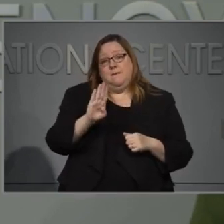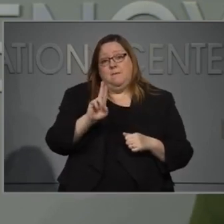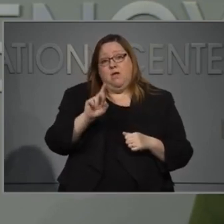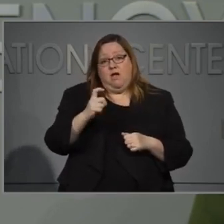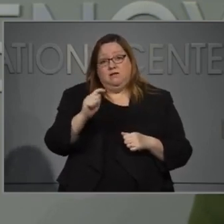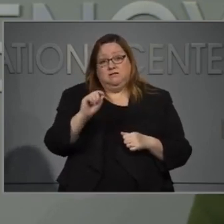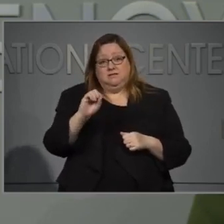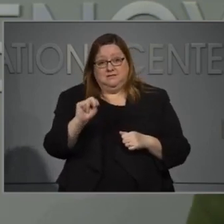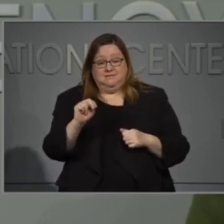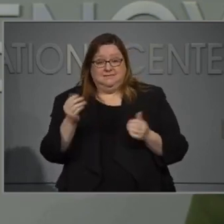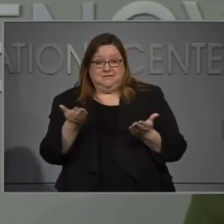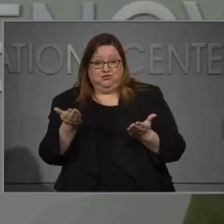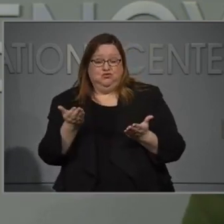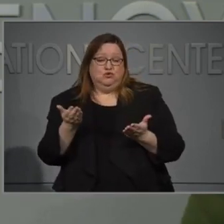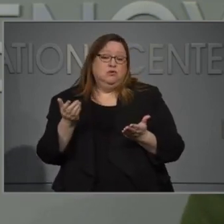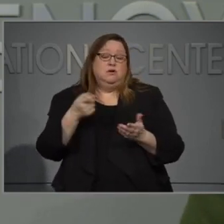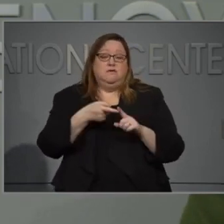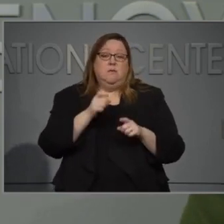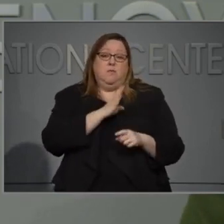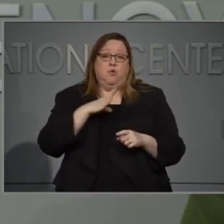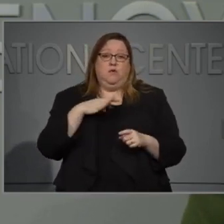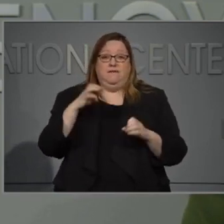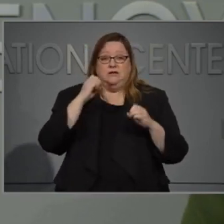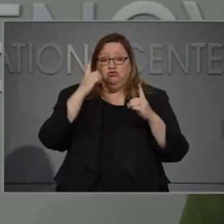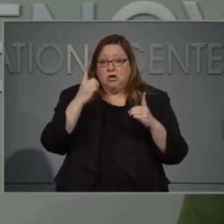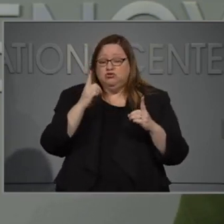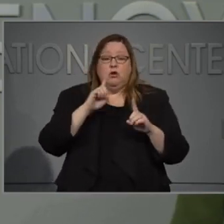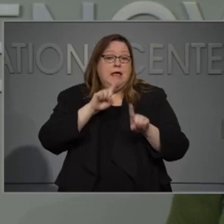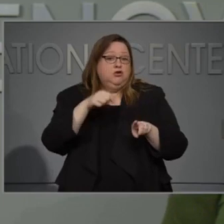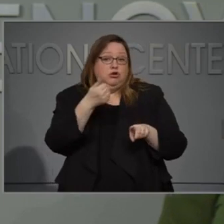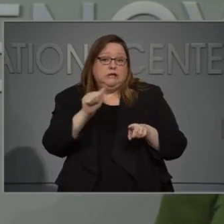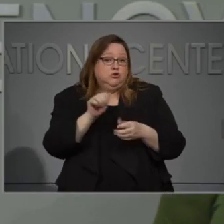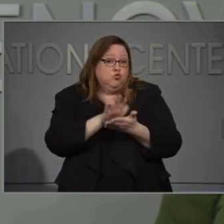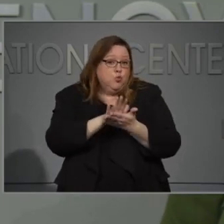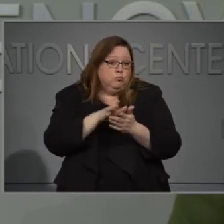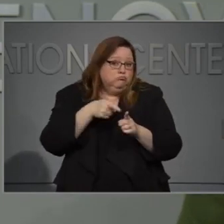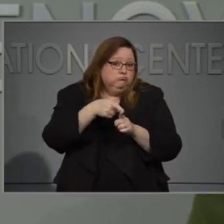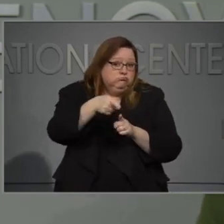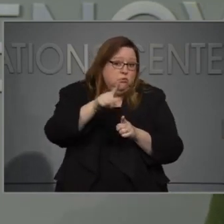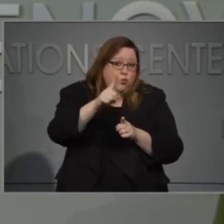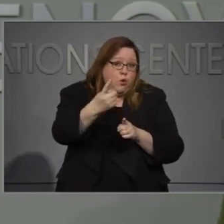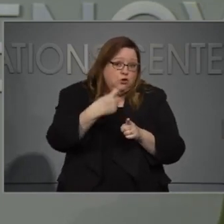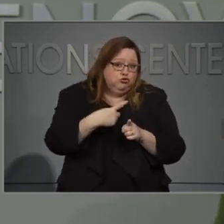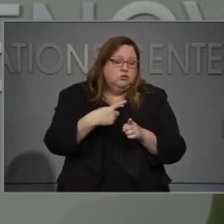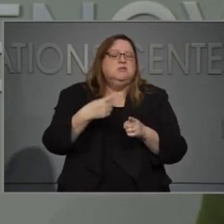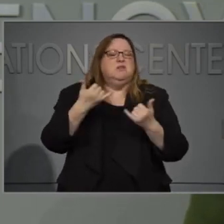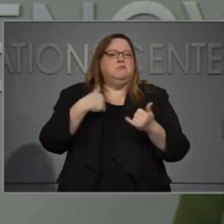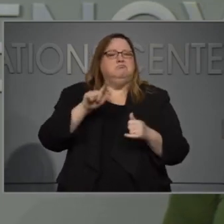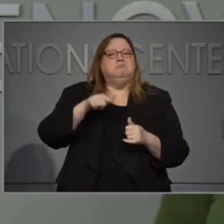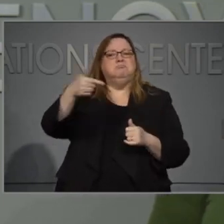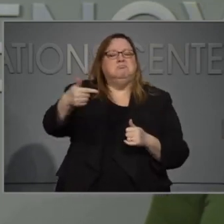to answer a whole range of questions on schools and other topics that you may have. Thanks.